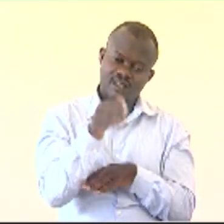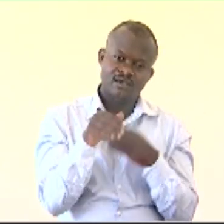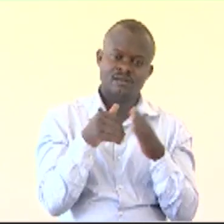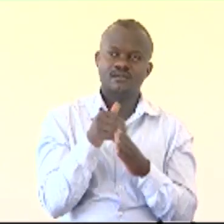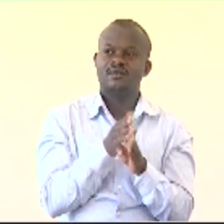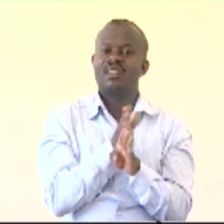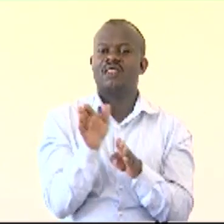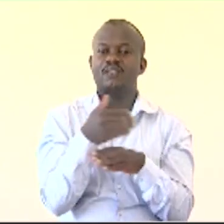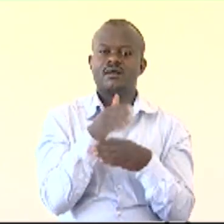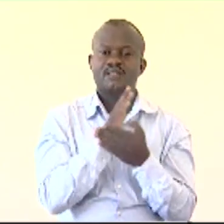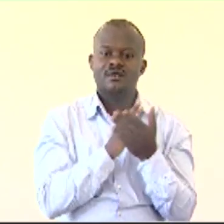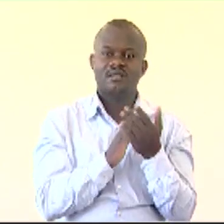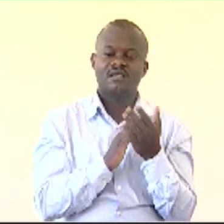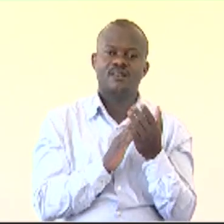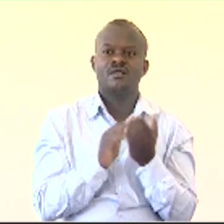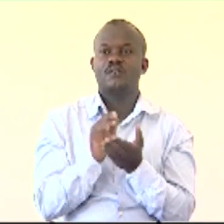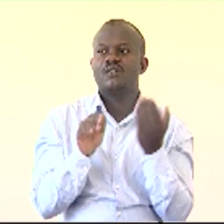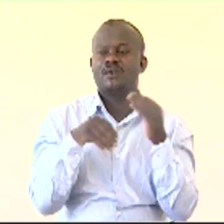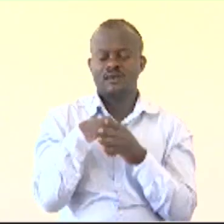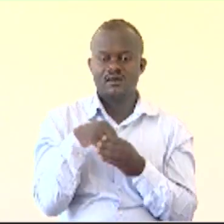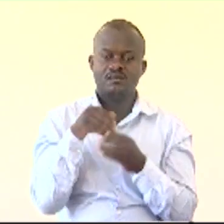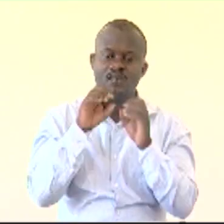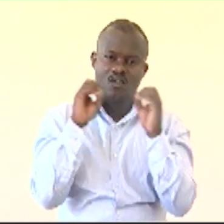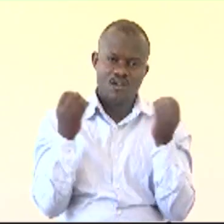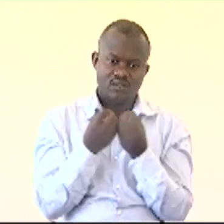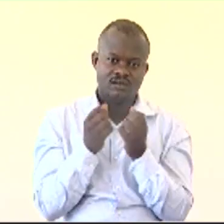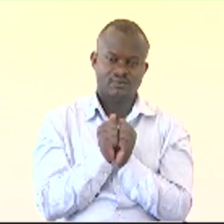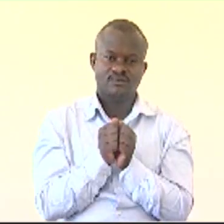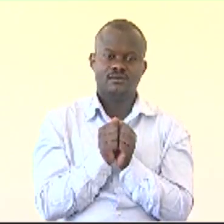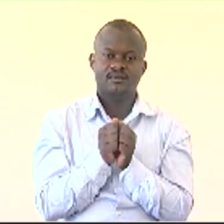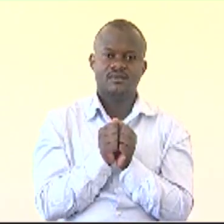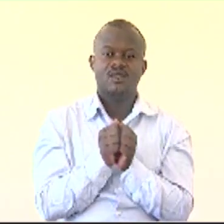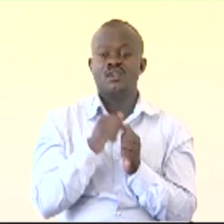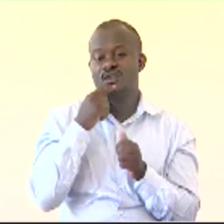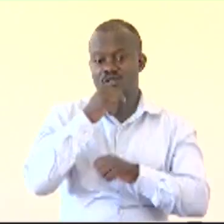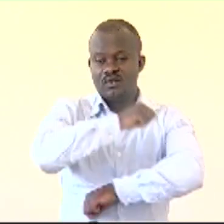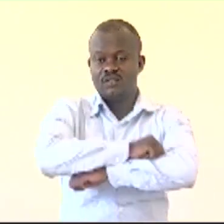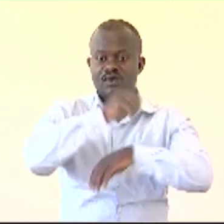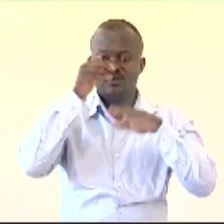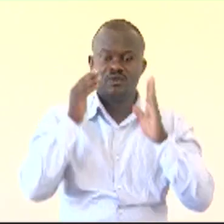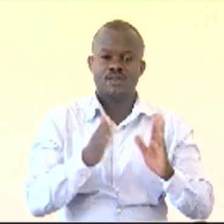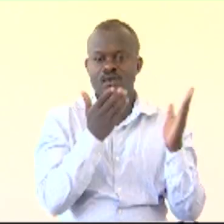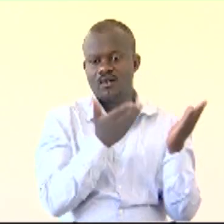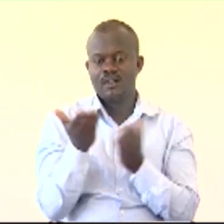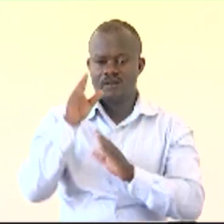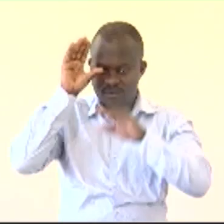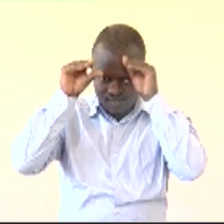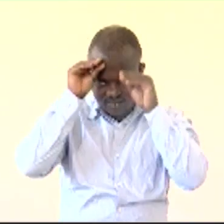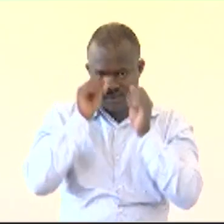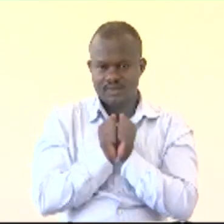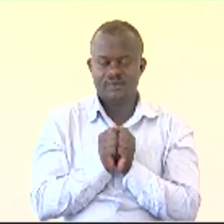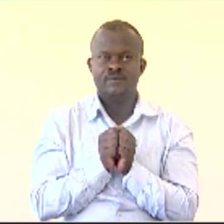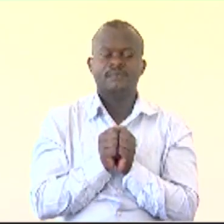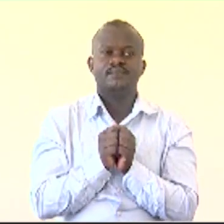with some of the germs or some of the microorganisms. So students, welcome to the lesson.